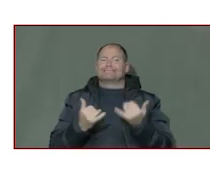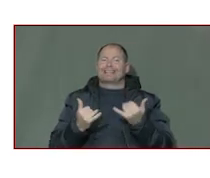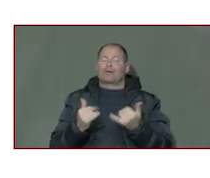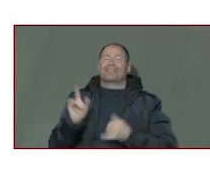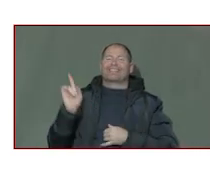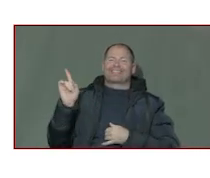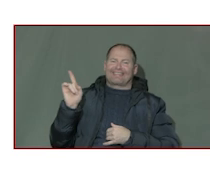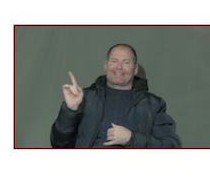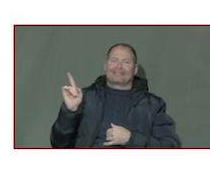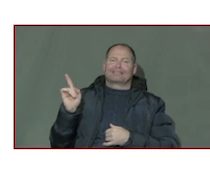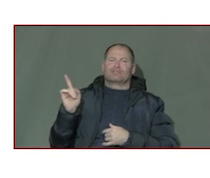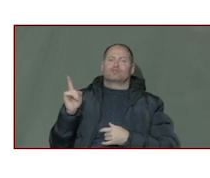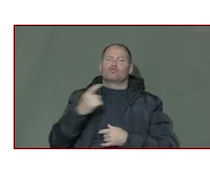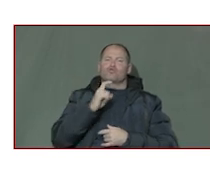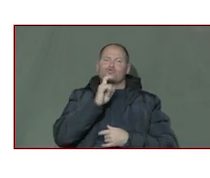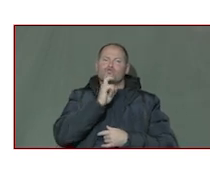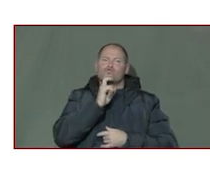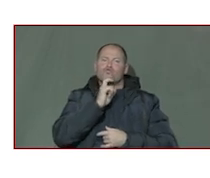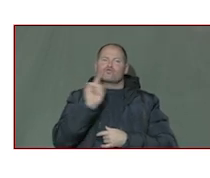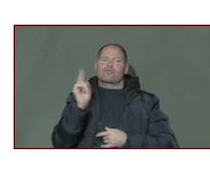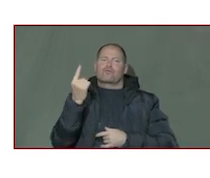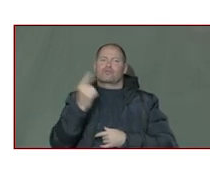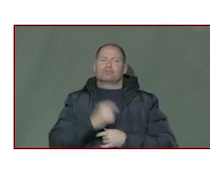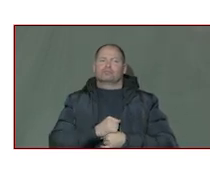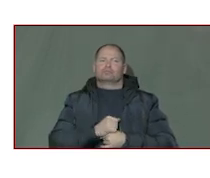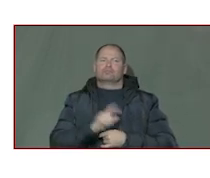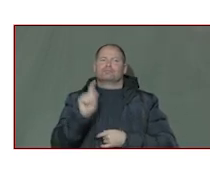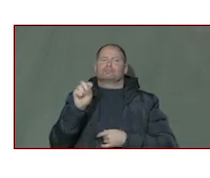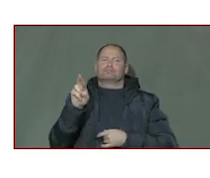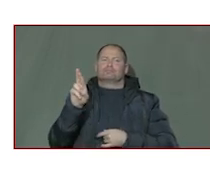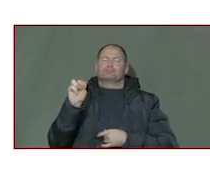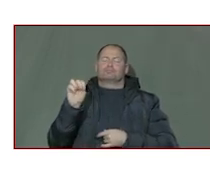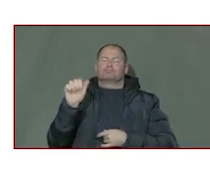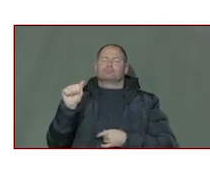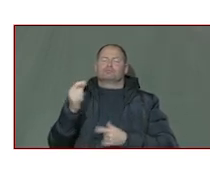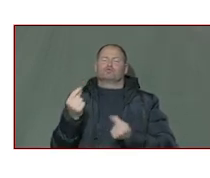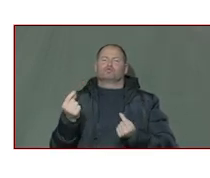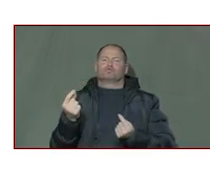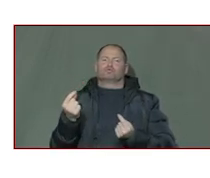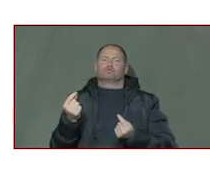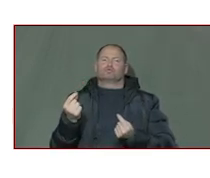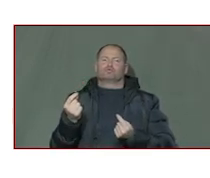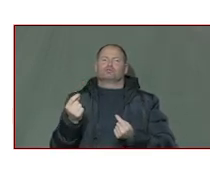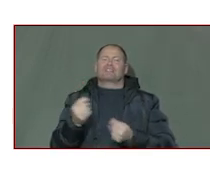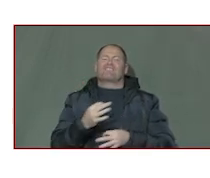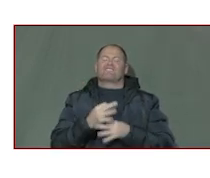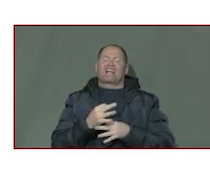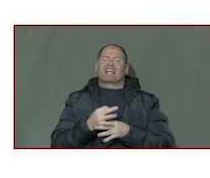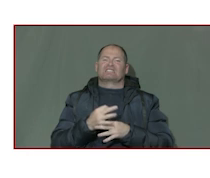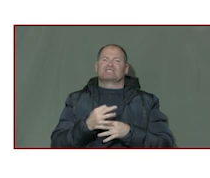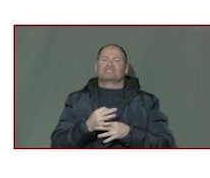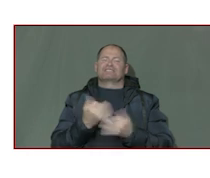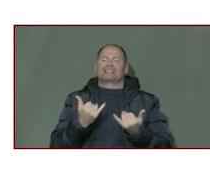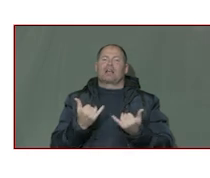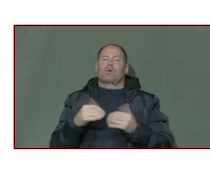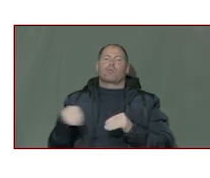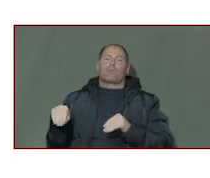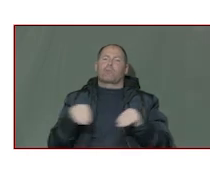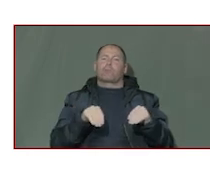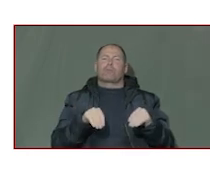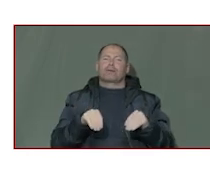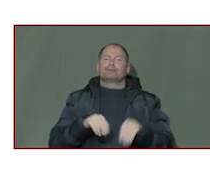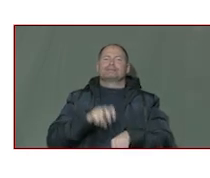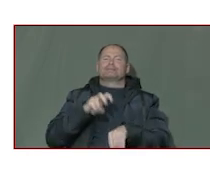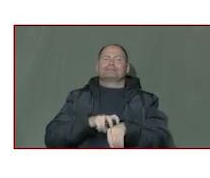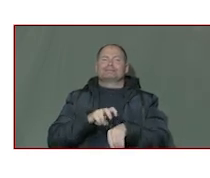process. Kiena, the first one. tRNA, what does it do? It's the function. It brings what? The